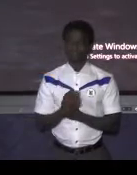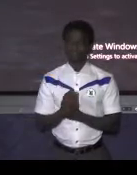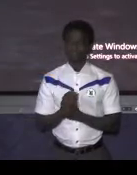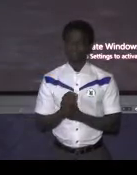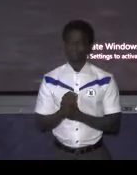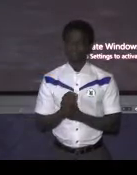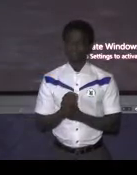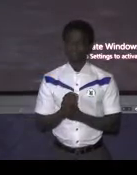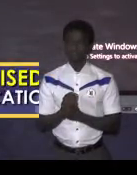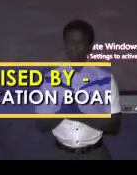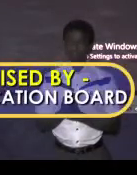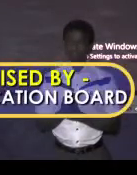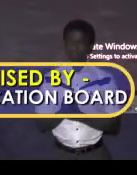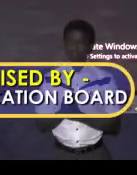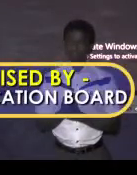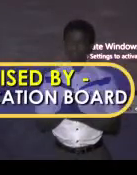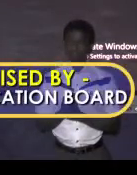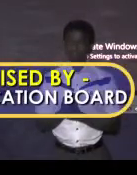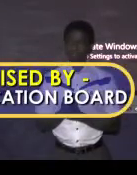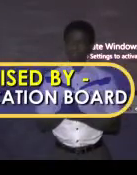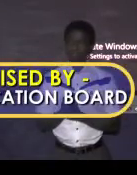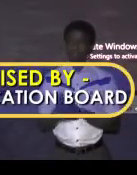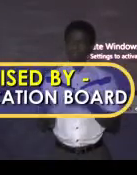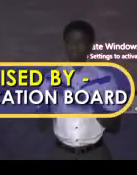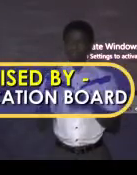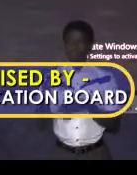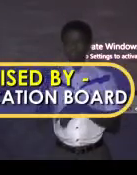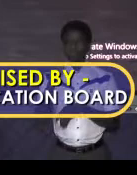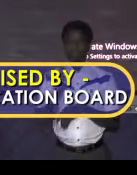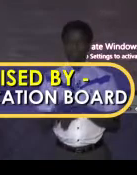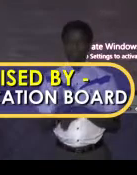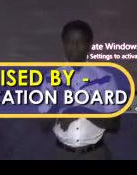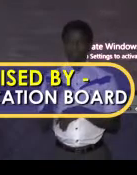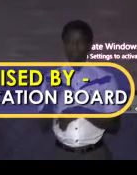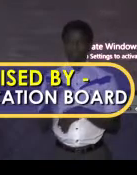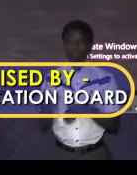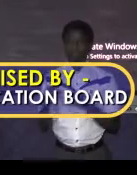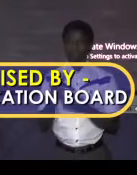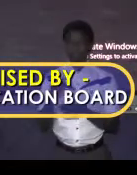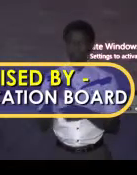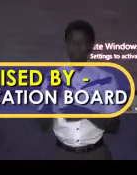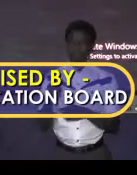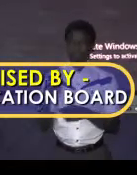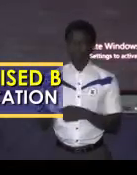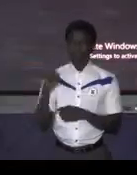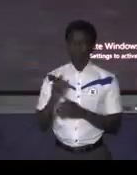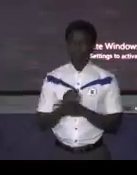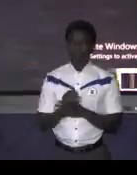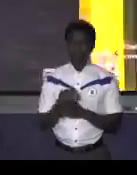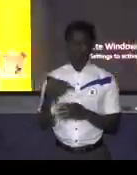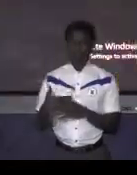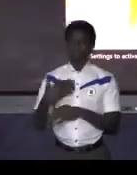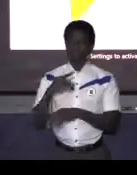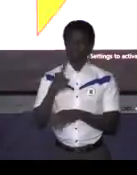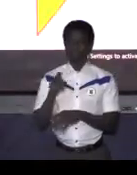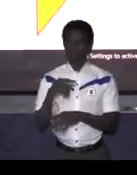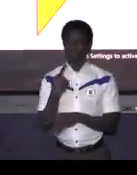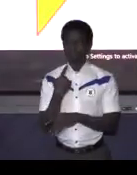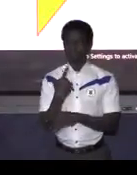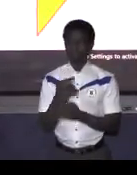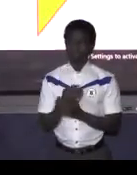28. Of course, did you select 28? Well, give yourself a tick, my friend. The next question